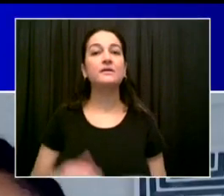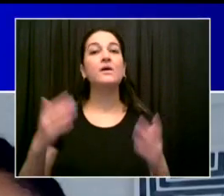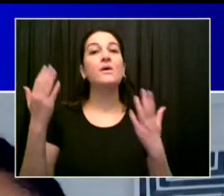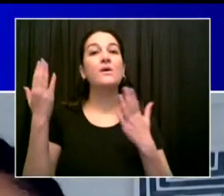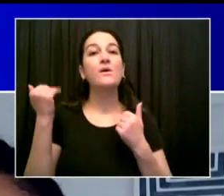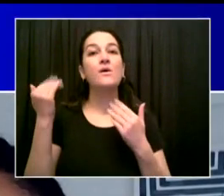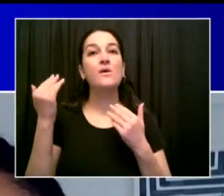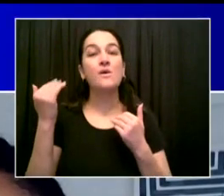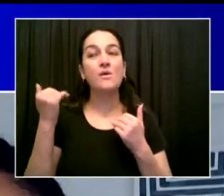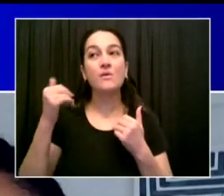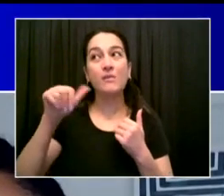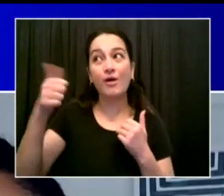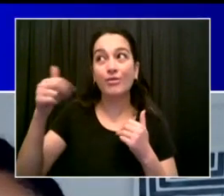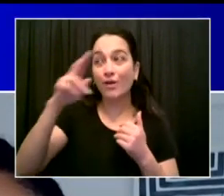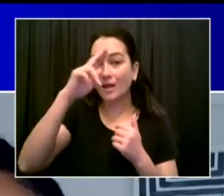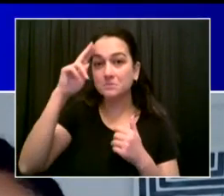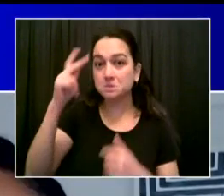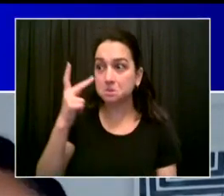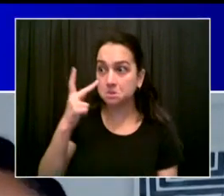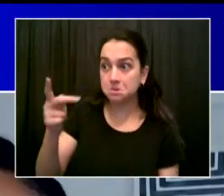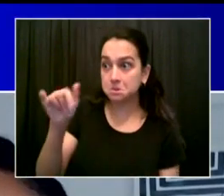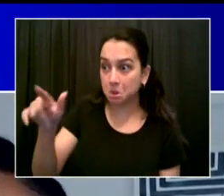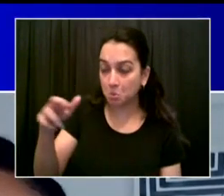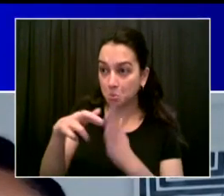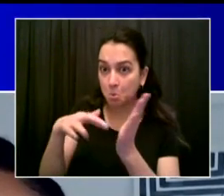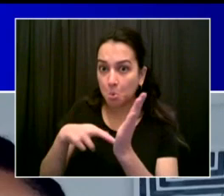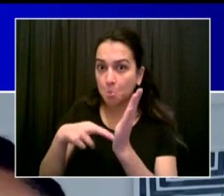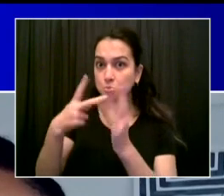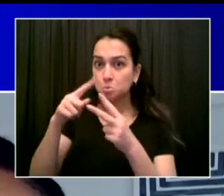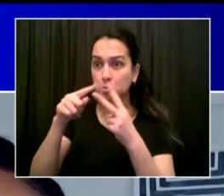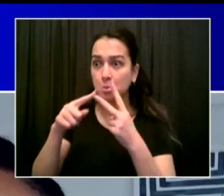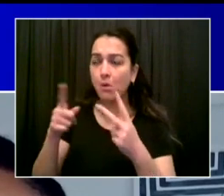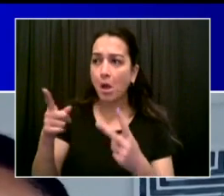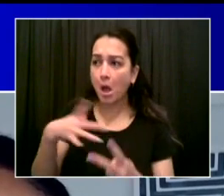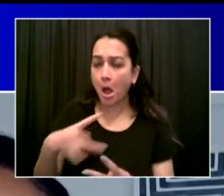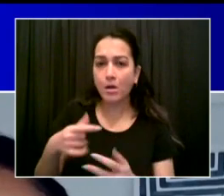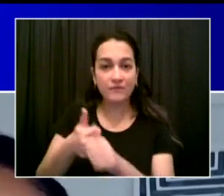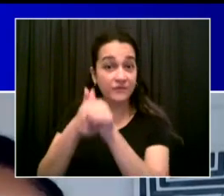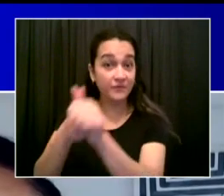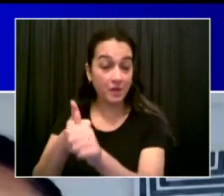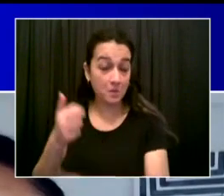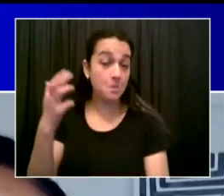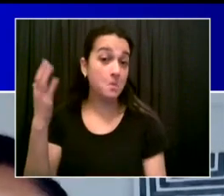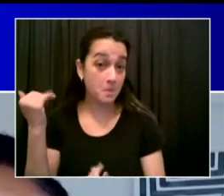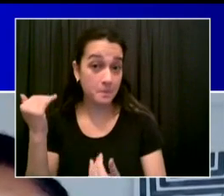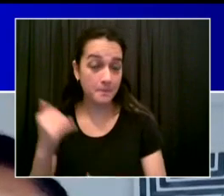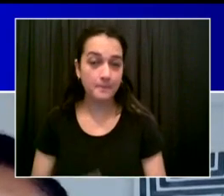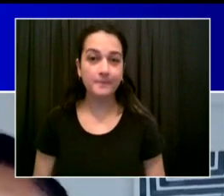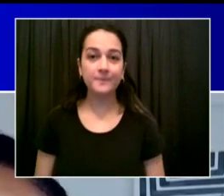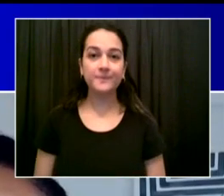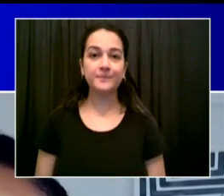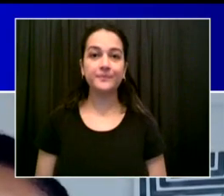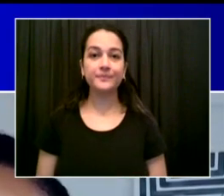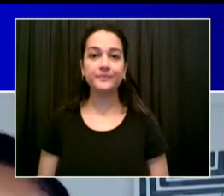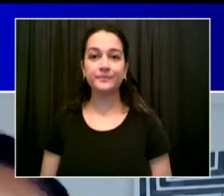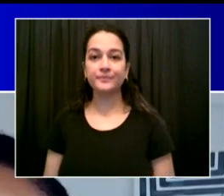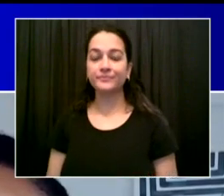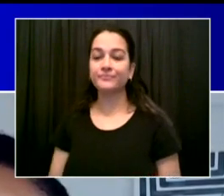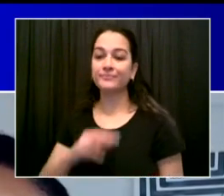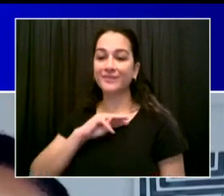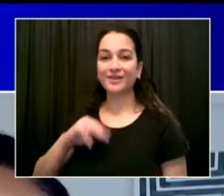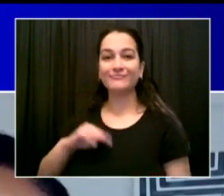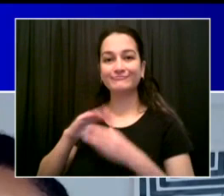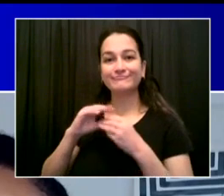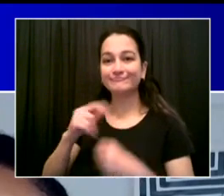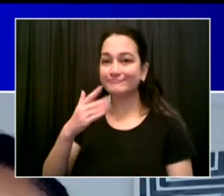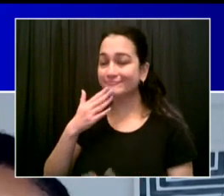you for all you are doing. And you're right, there's a lot of conversations, a lot of education, a lot of dialogue that has to happen, but it can be